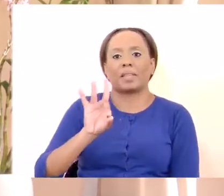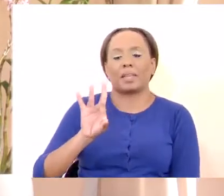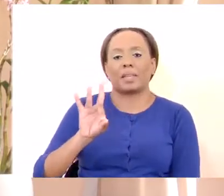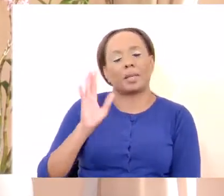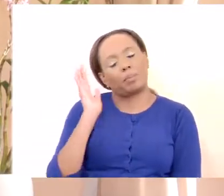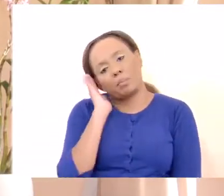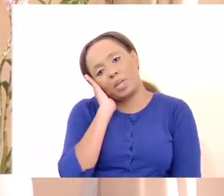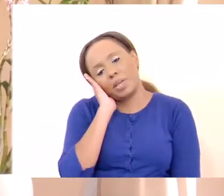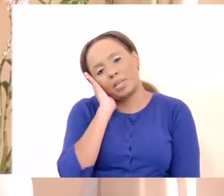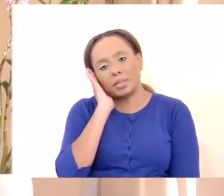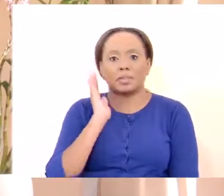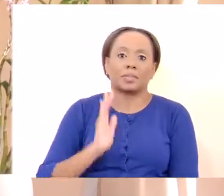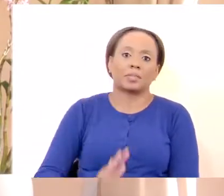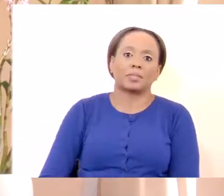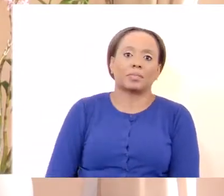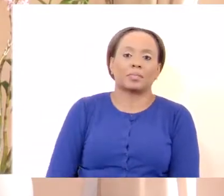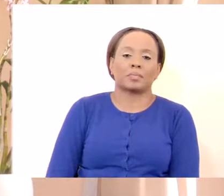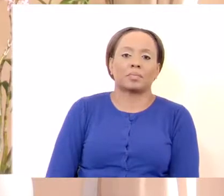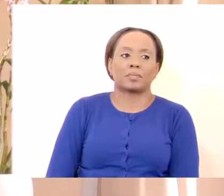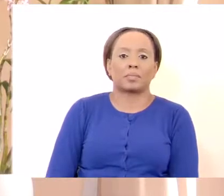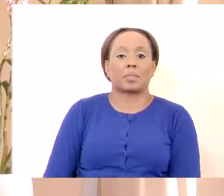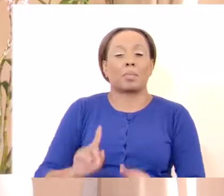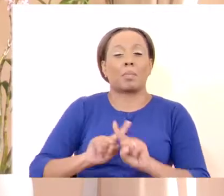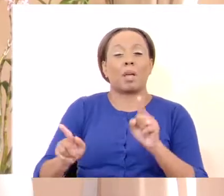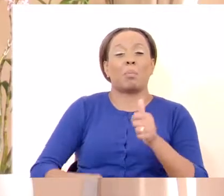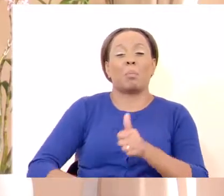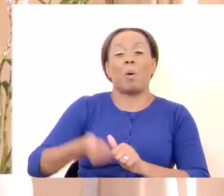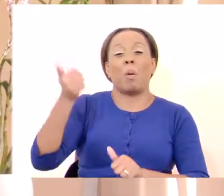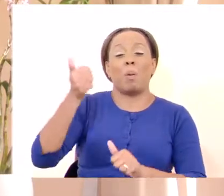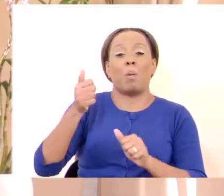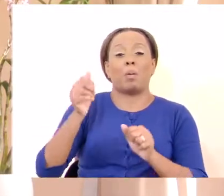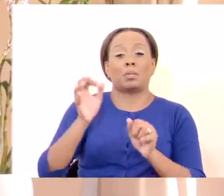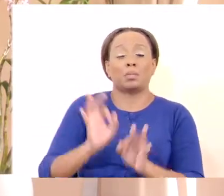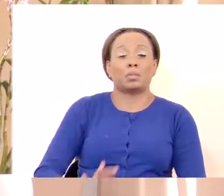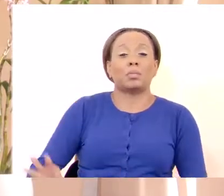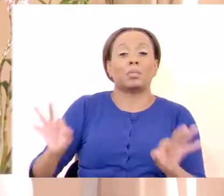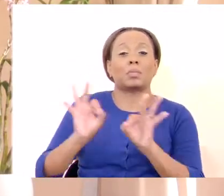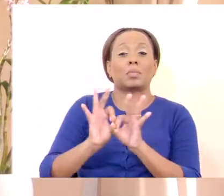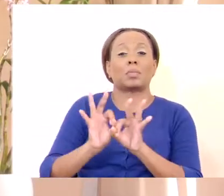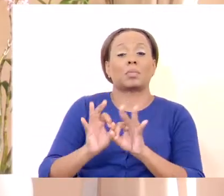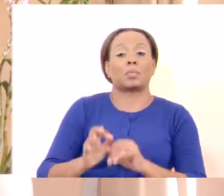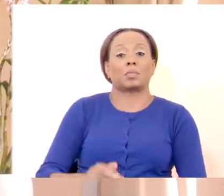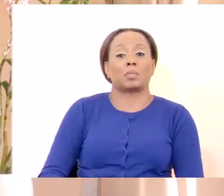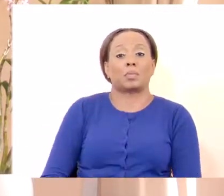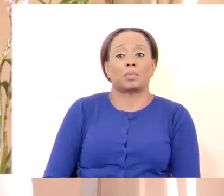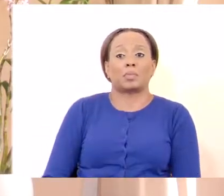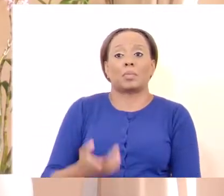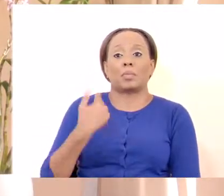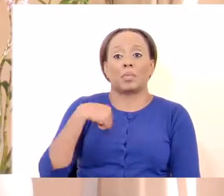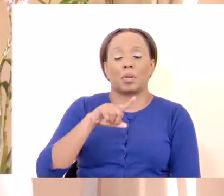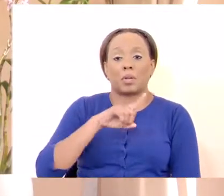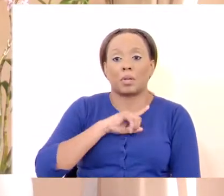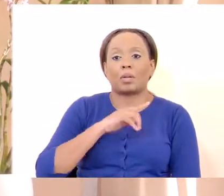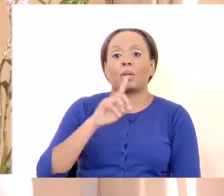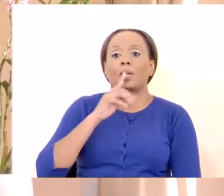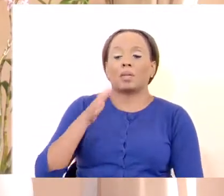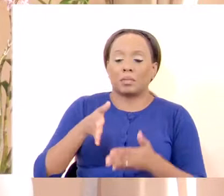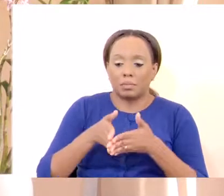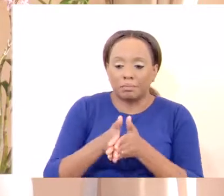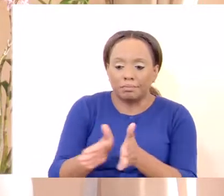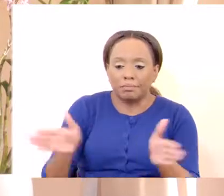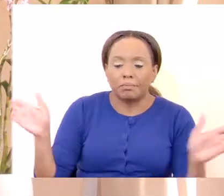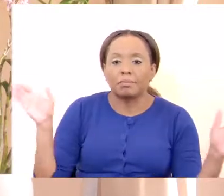beds. But what I want to stress to you is that we have been expanding our isolation capacity, and of